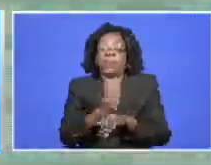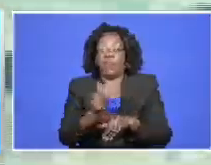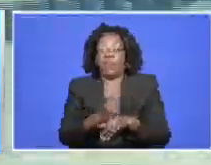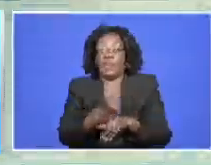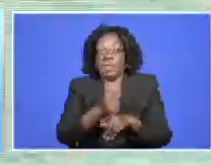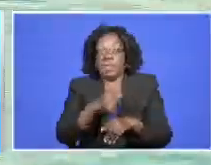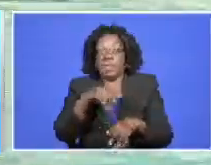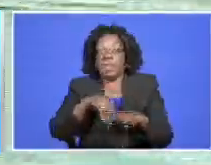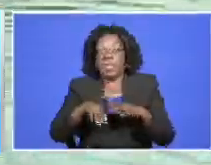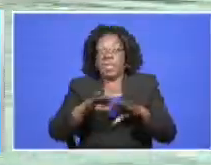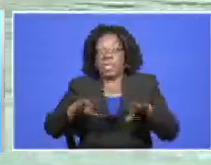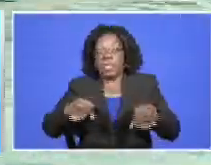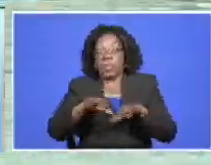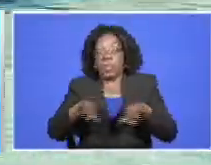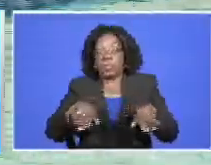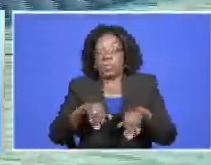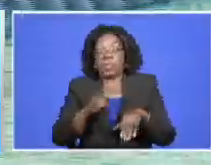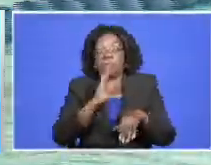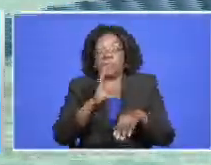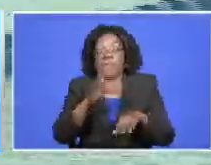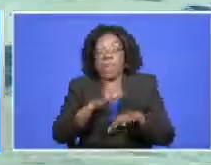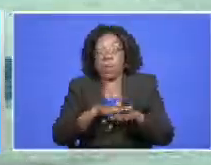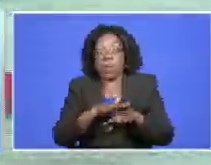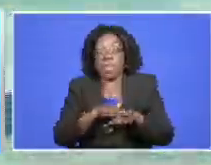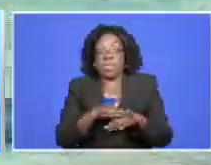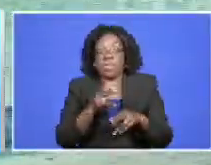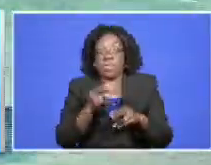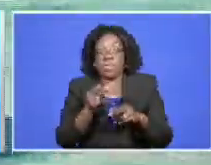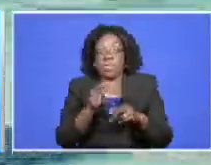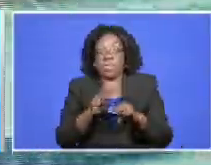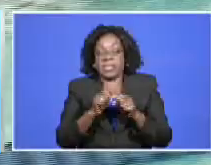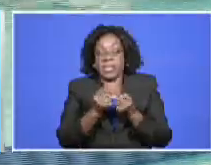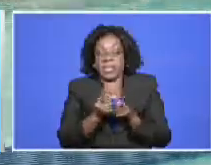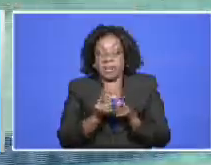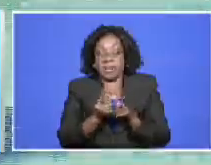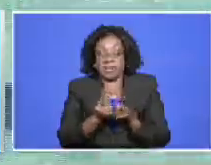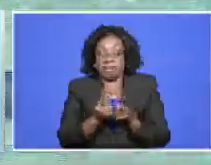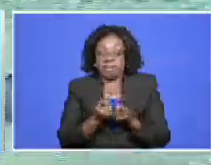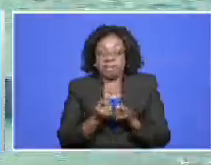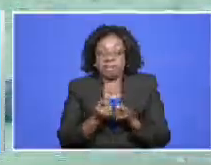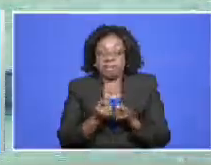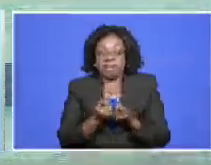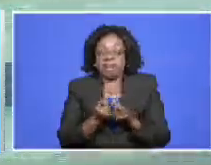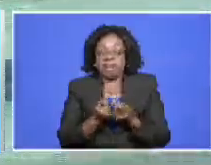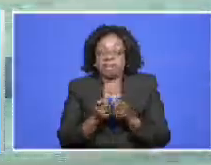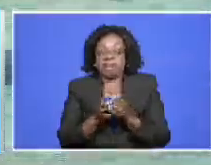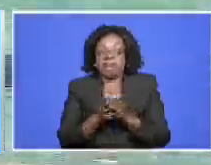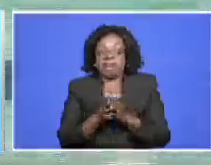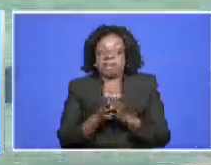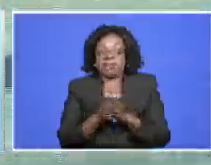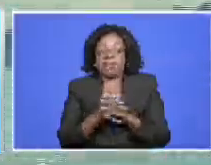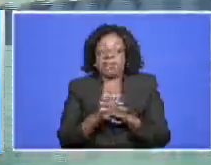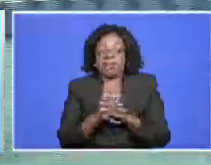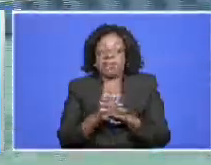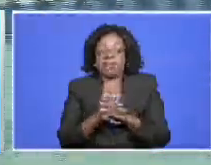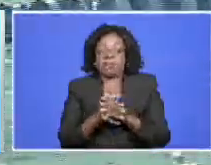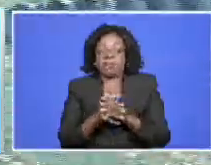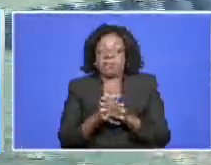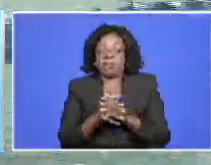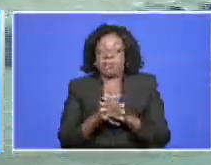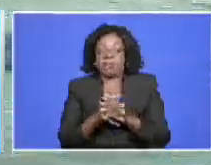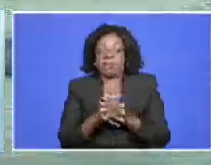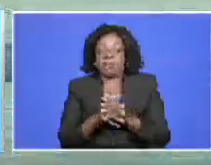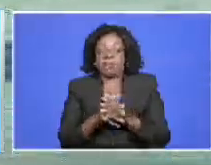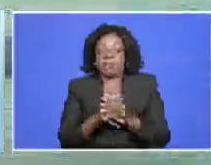as far as the open water team is concerned, we have Grace Farrington, Sienna Norville-Smith, again, Mia Sastre,